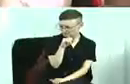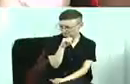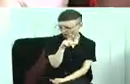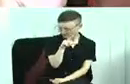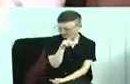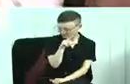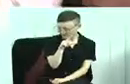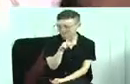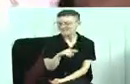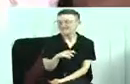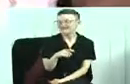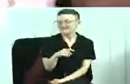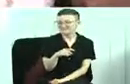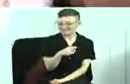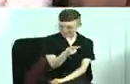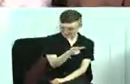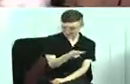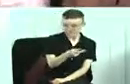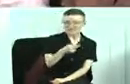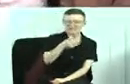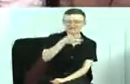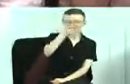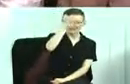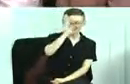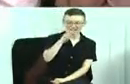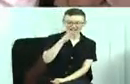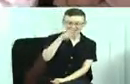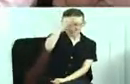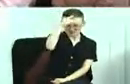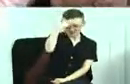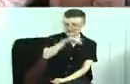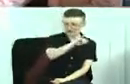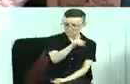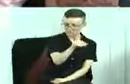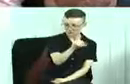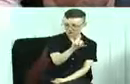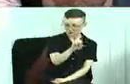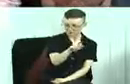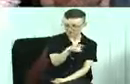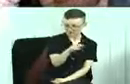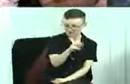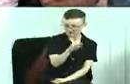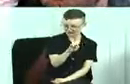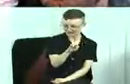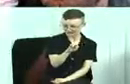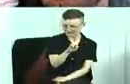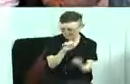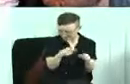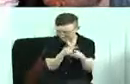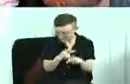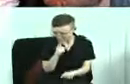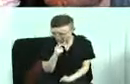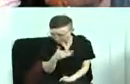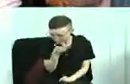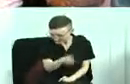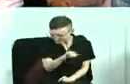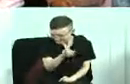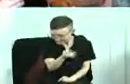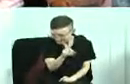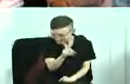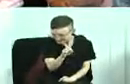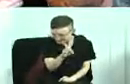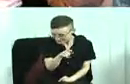And they are going to be the godparents for Josephine, who we can all figure out who Josephine is.